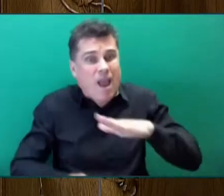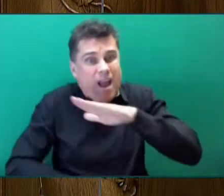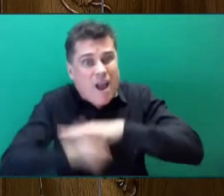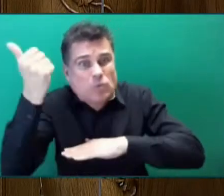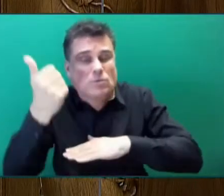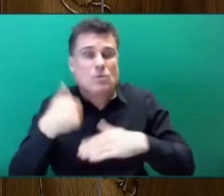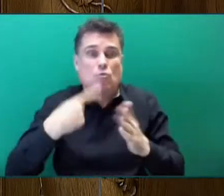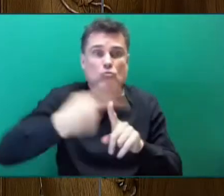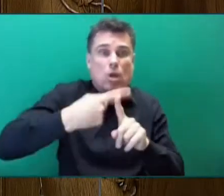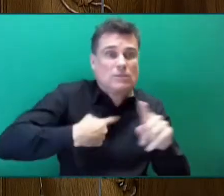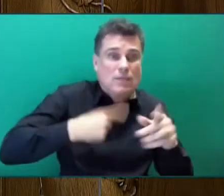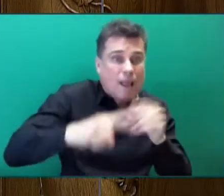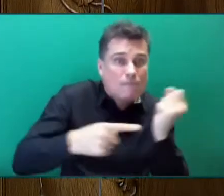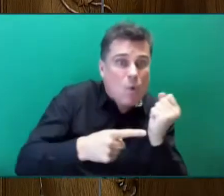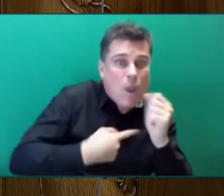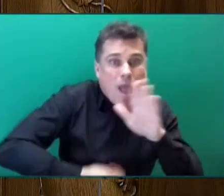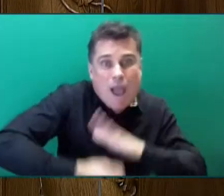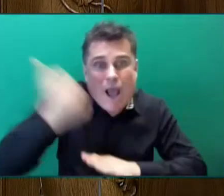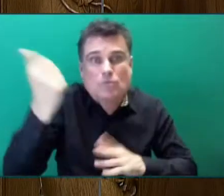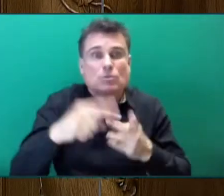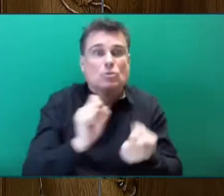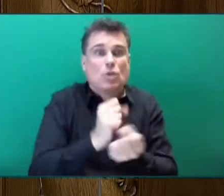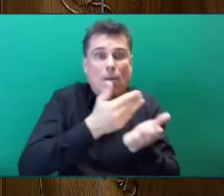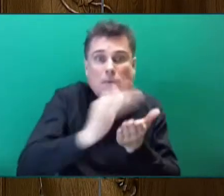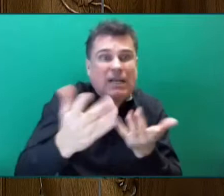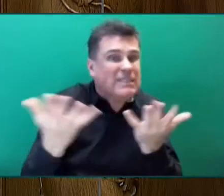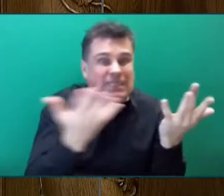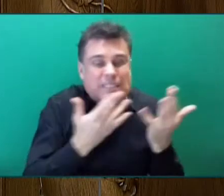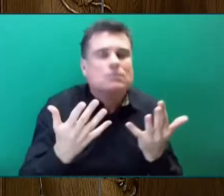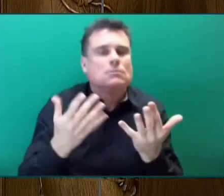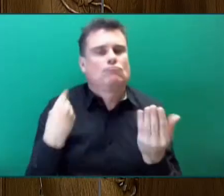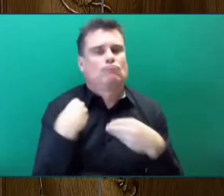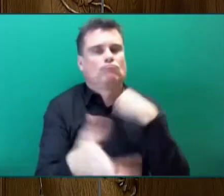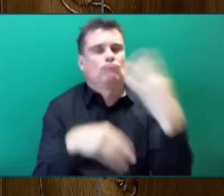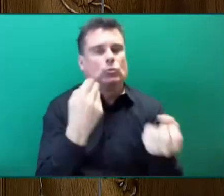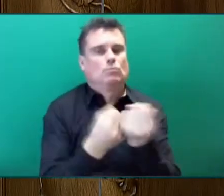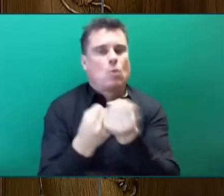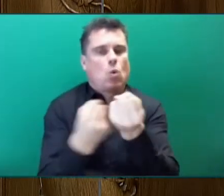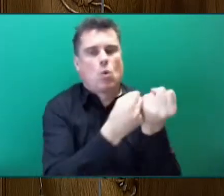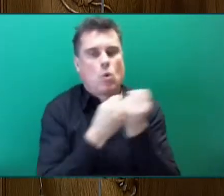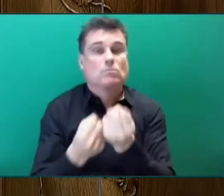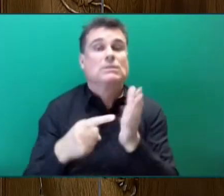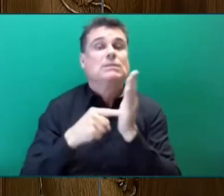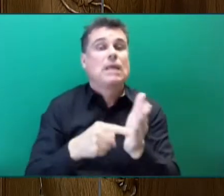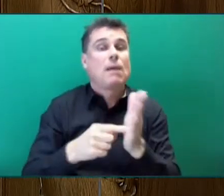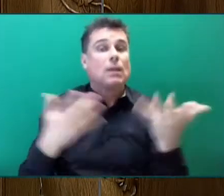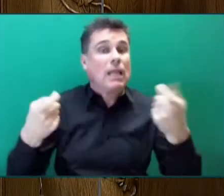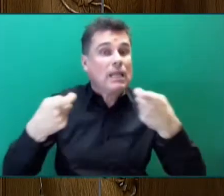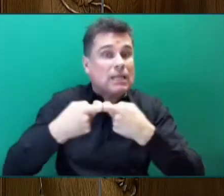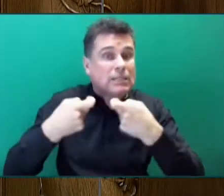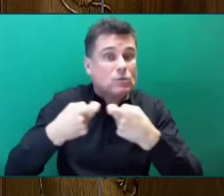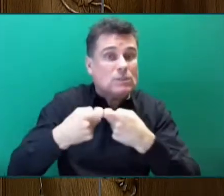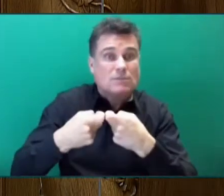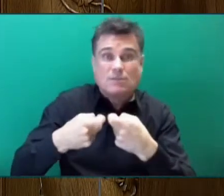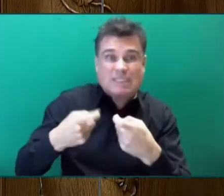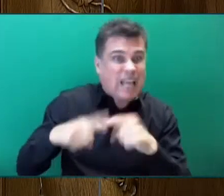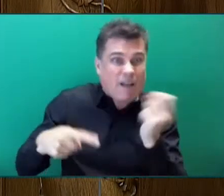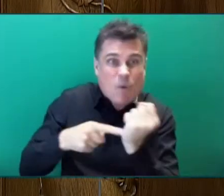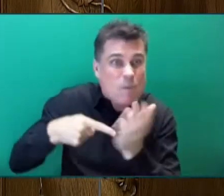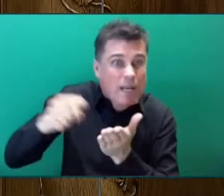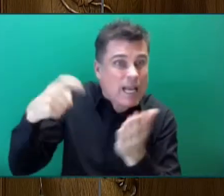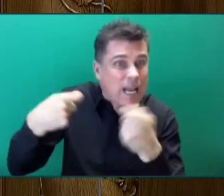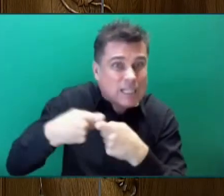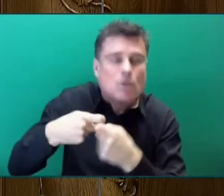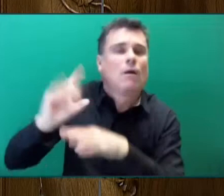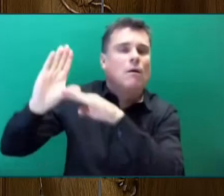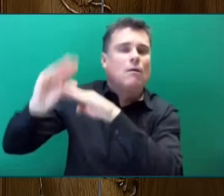These measures have helped protect jobs and businesses. Among the large provinces in Canada, BC has the highest job recovery rate